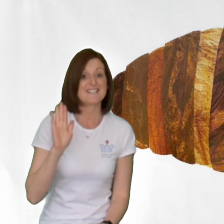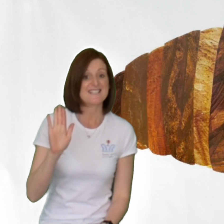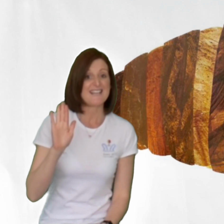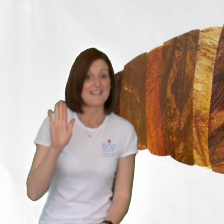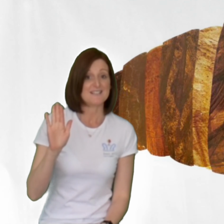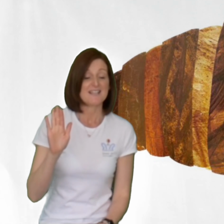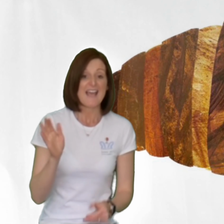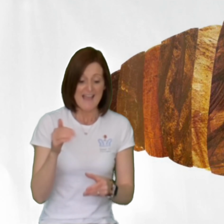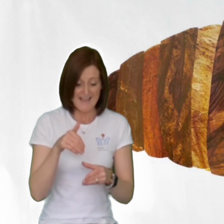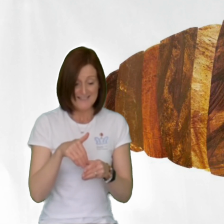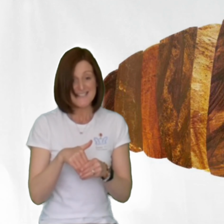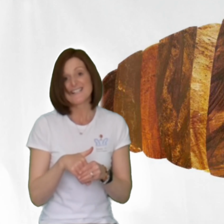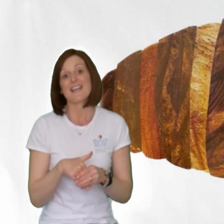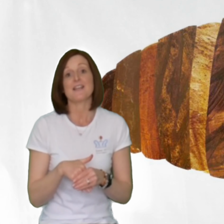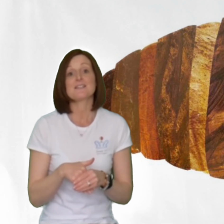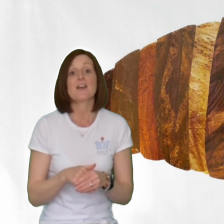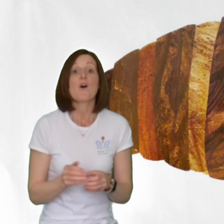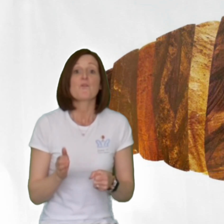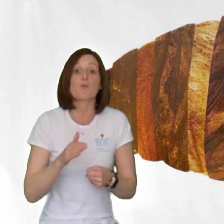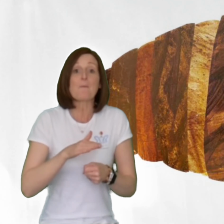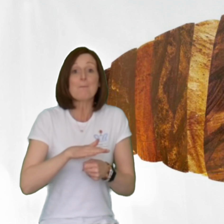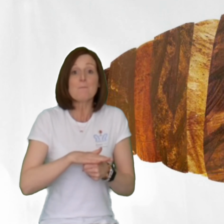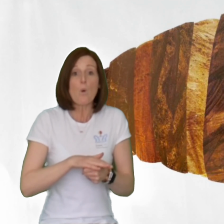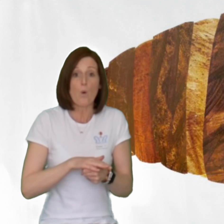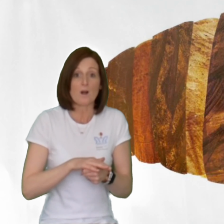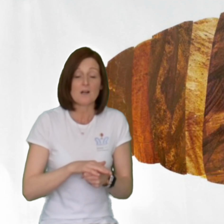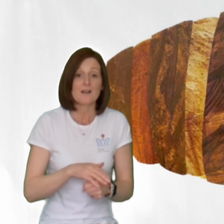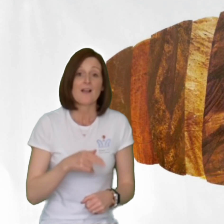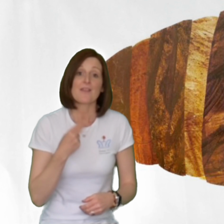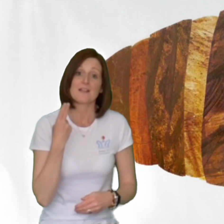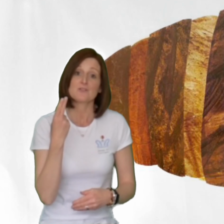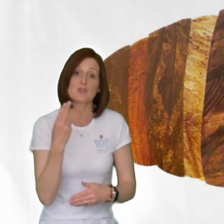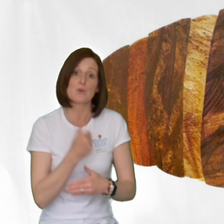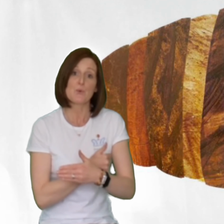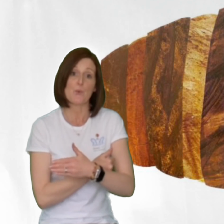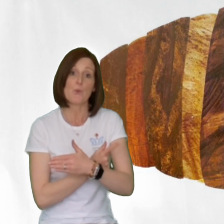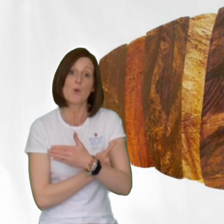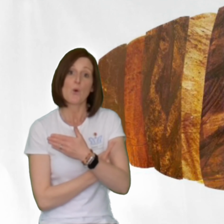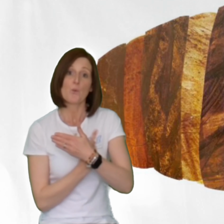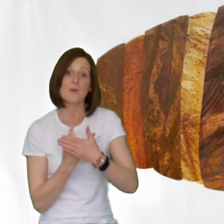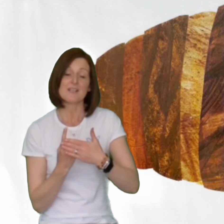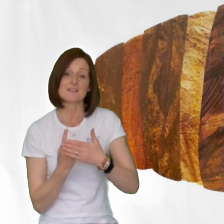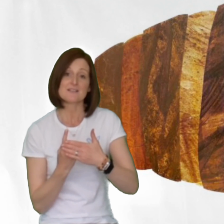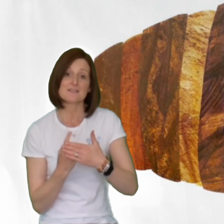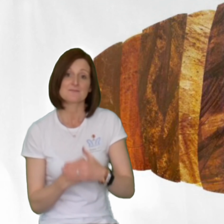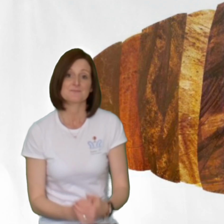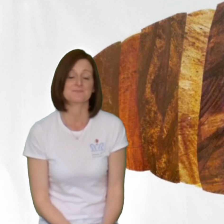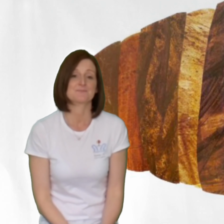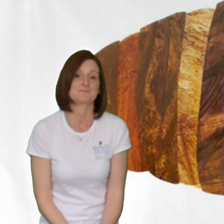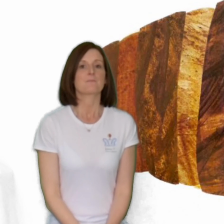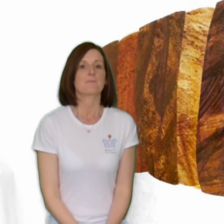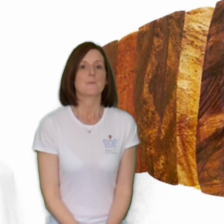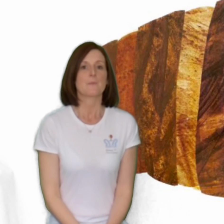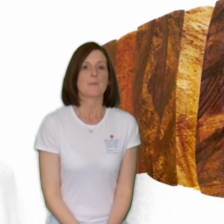And he stayed inside for more than 2 weeks.